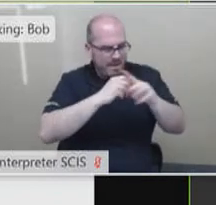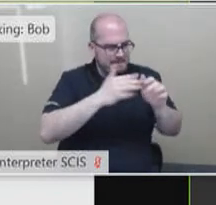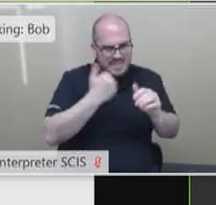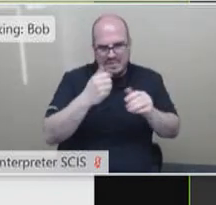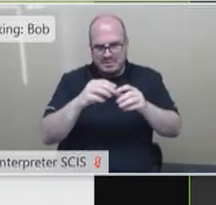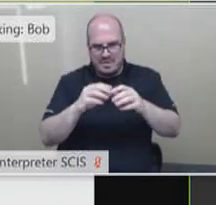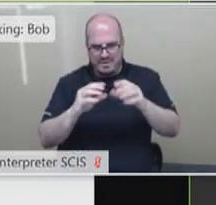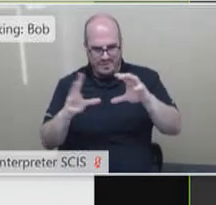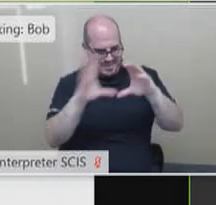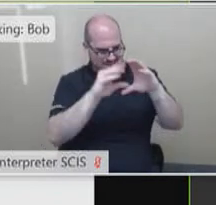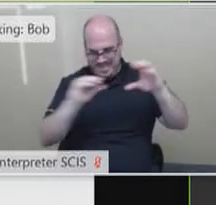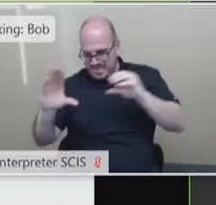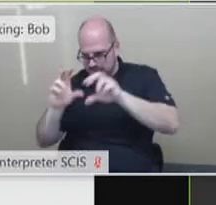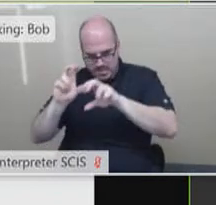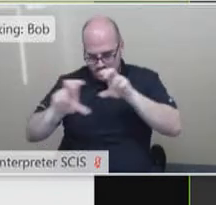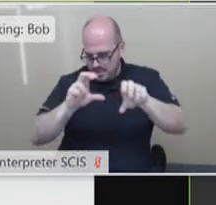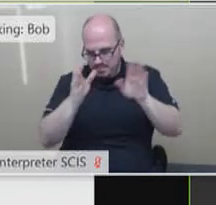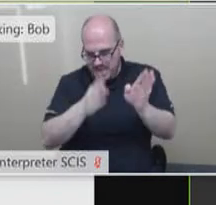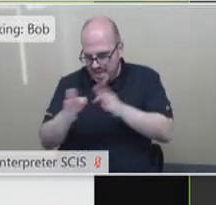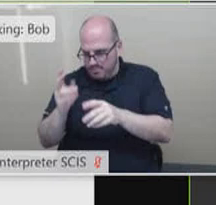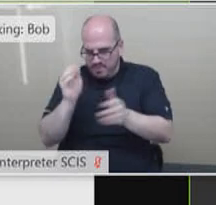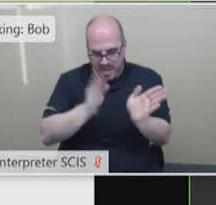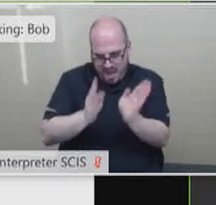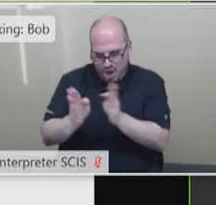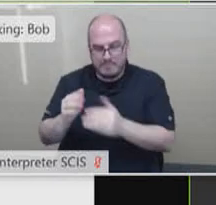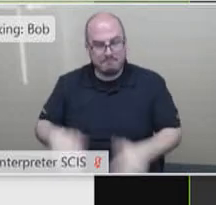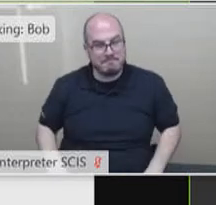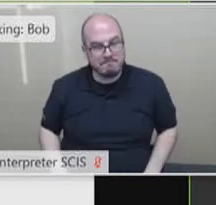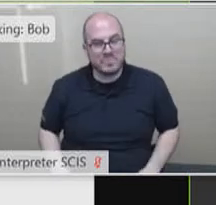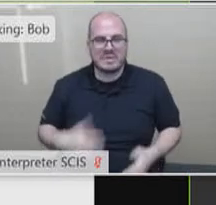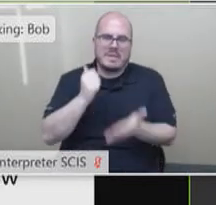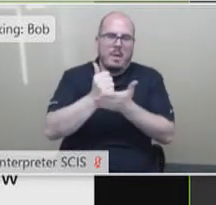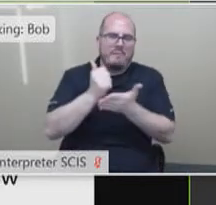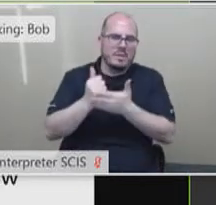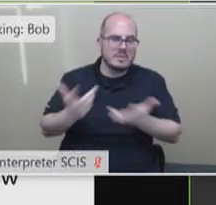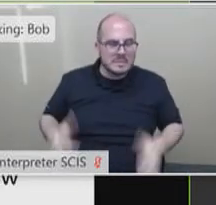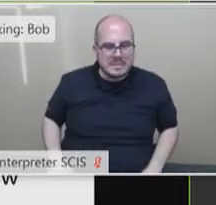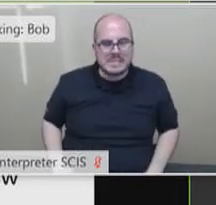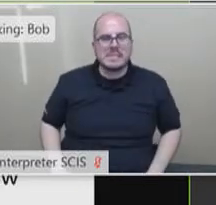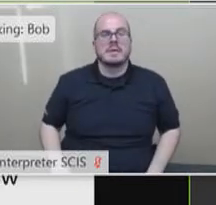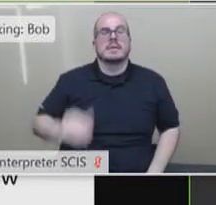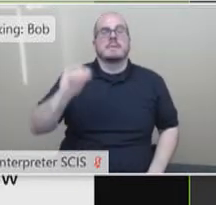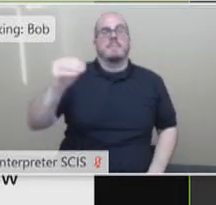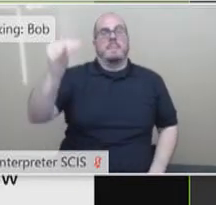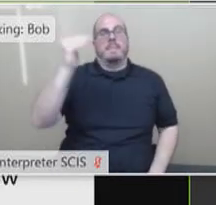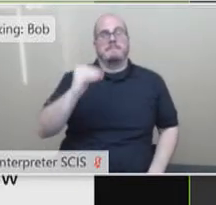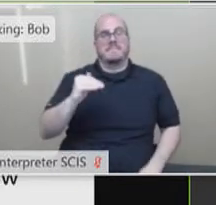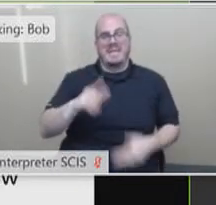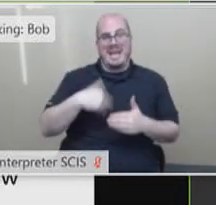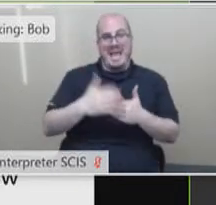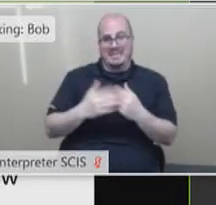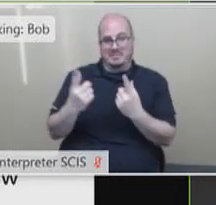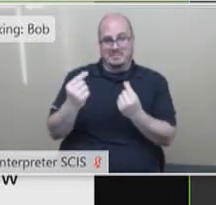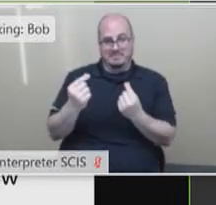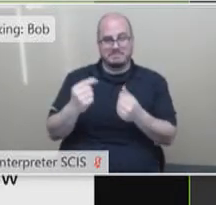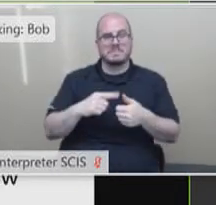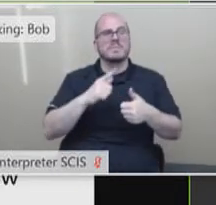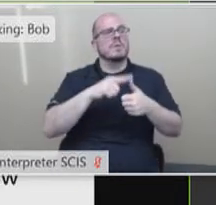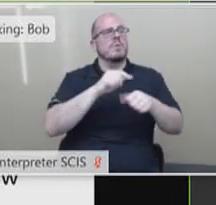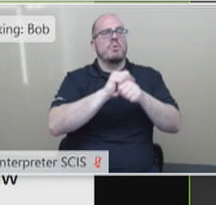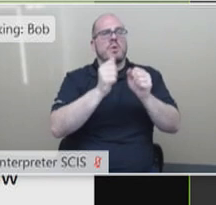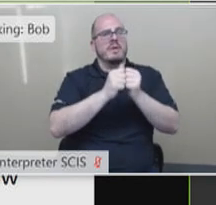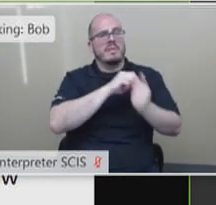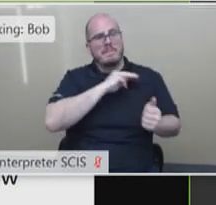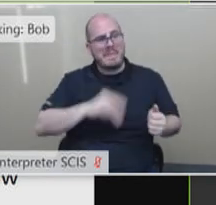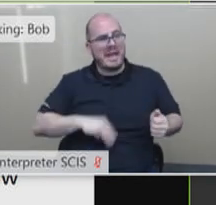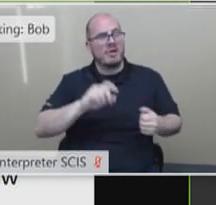those options could be. And next steps for us are we're working again with the mayor and his team and city agencies